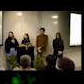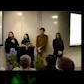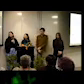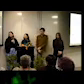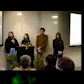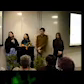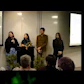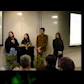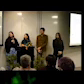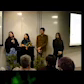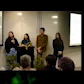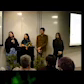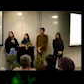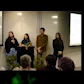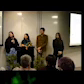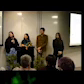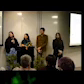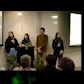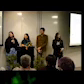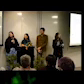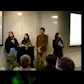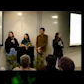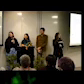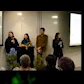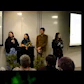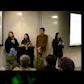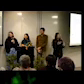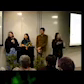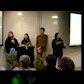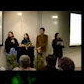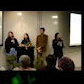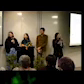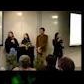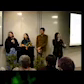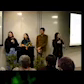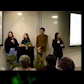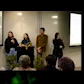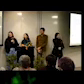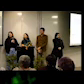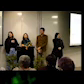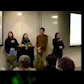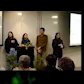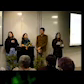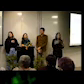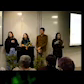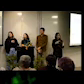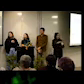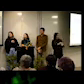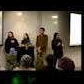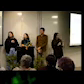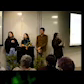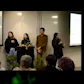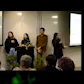Alibu 333. You talked about early intervention for looking after our memory. Is there a link for